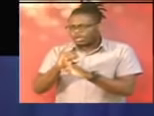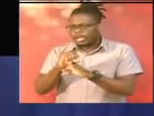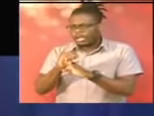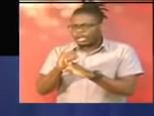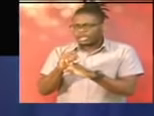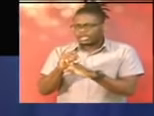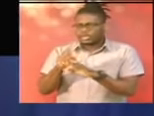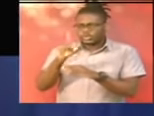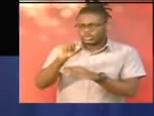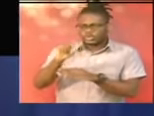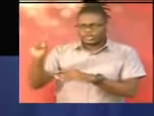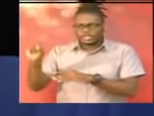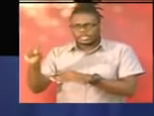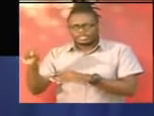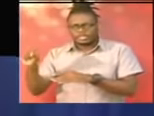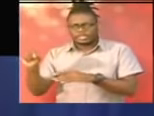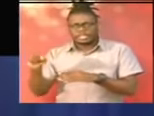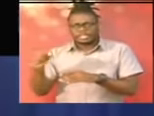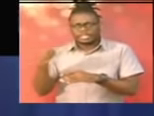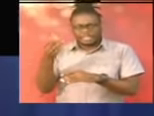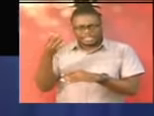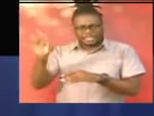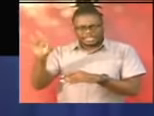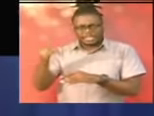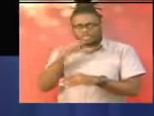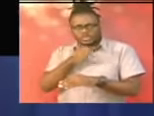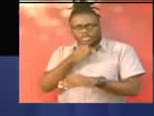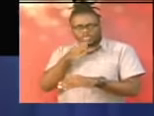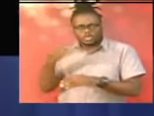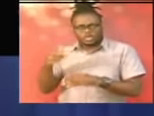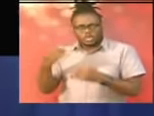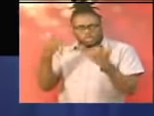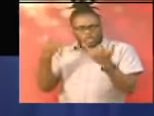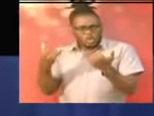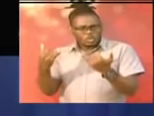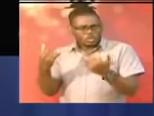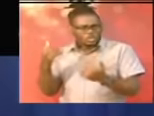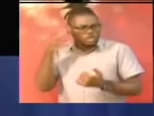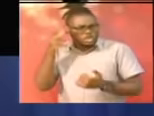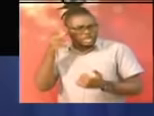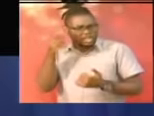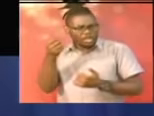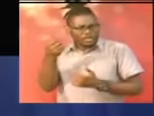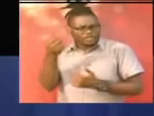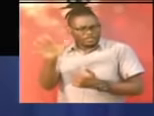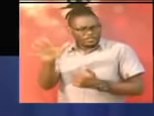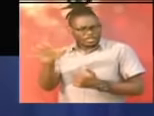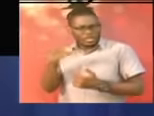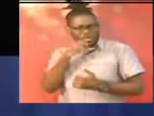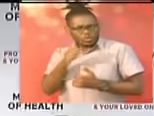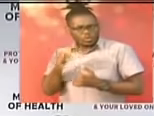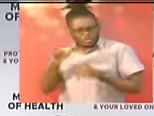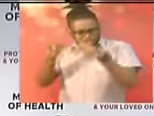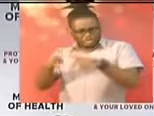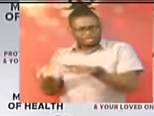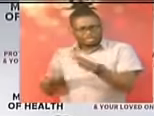girl. So is this person the youngest person that would have died from the disease, or is there anyone younger? Thank